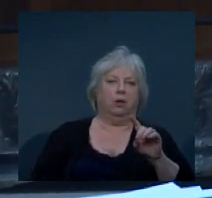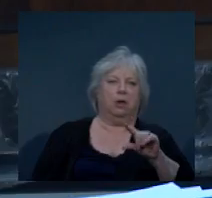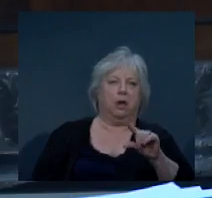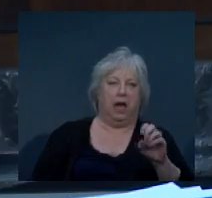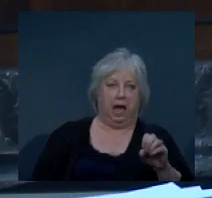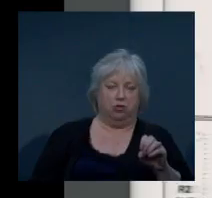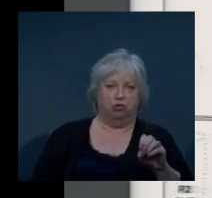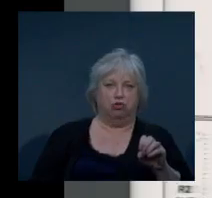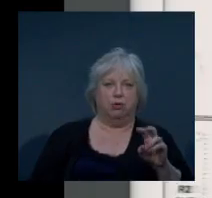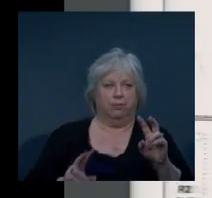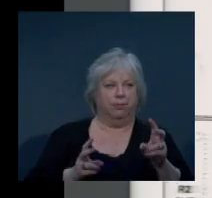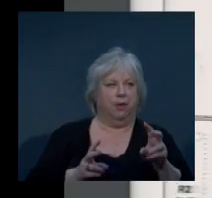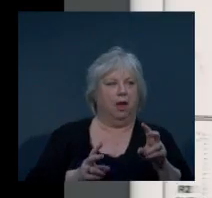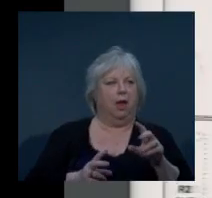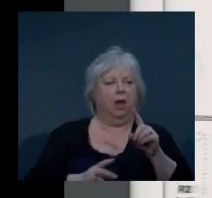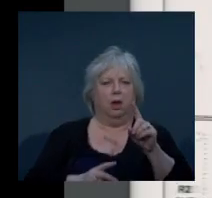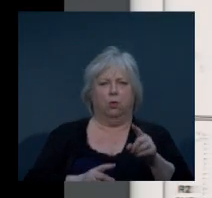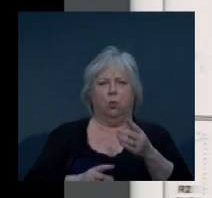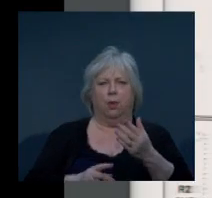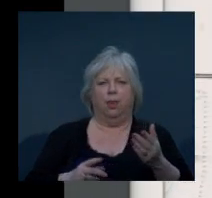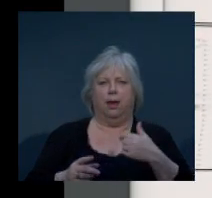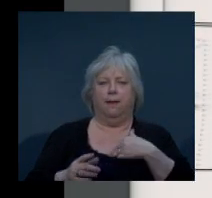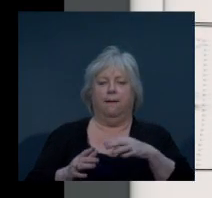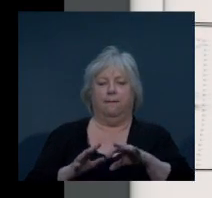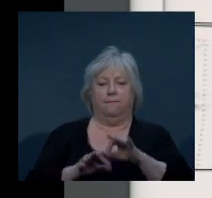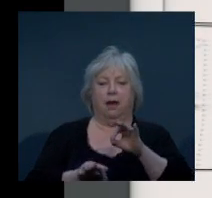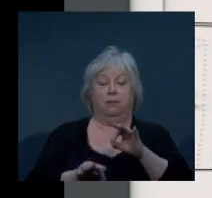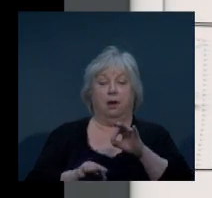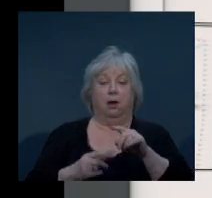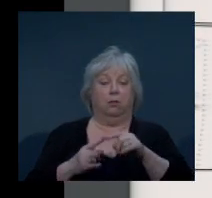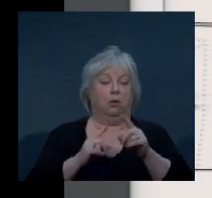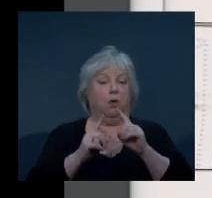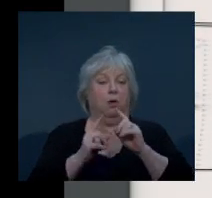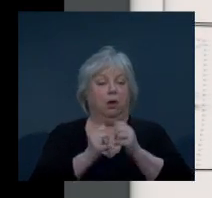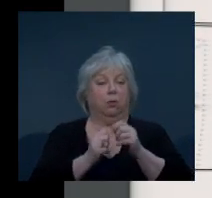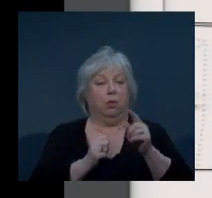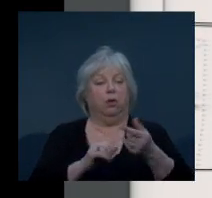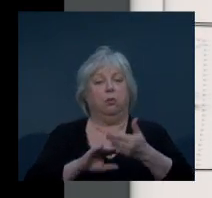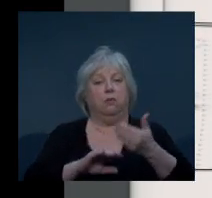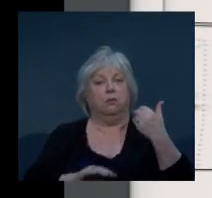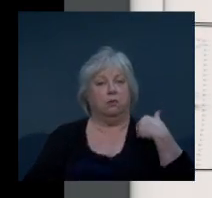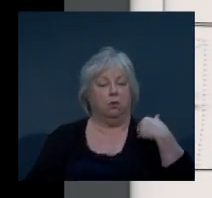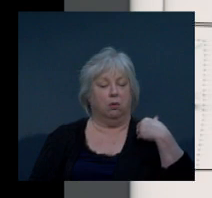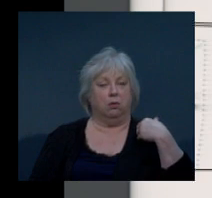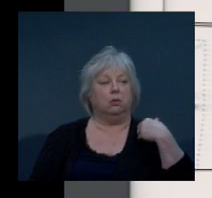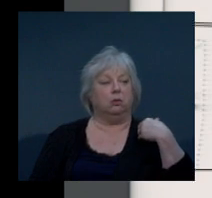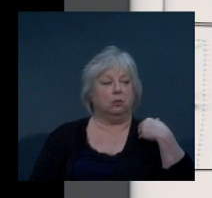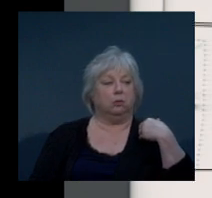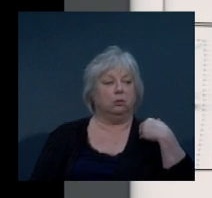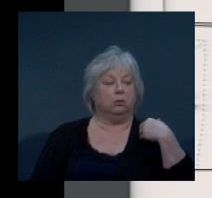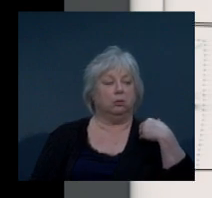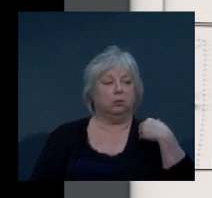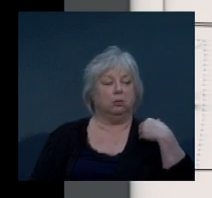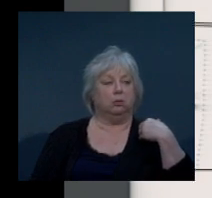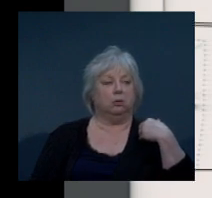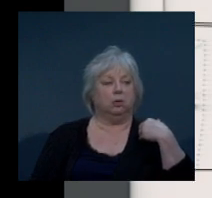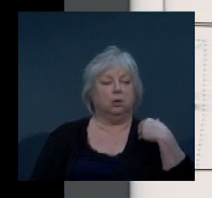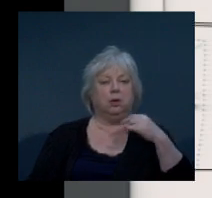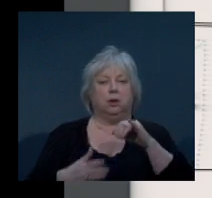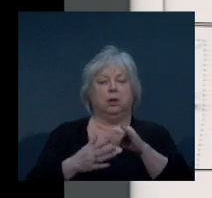And one of the things that I found out in talking with you earlier is that